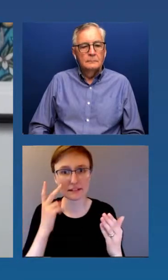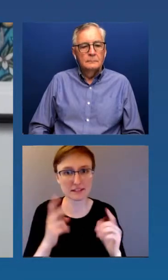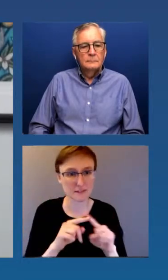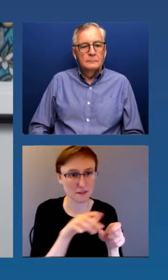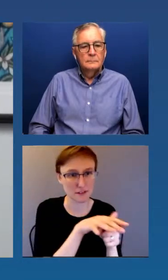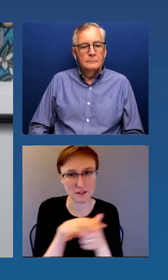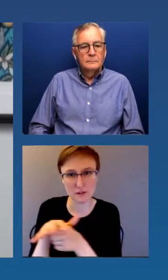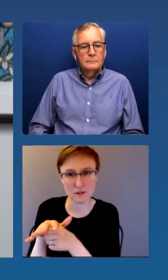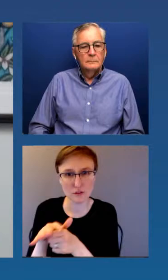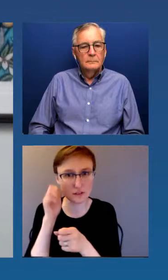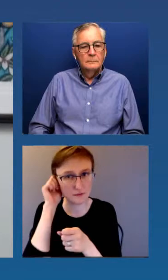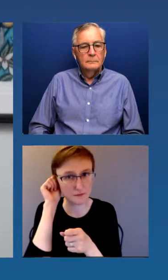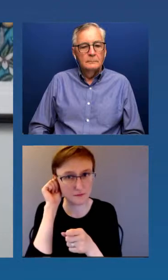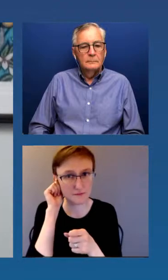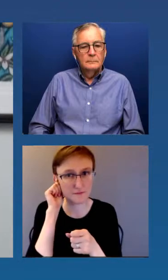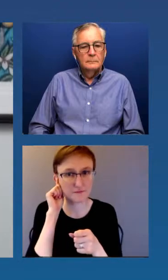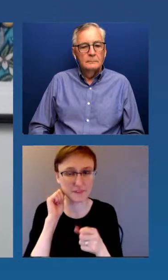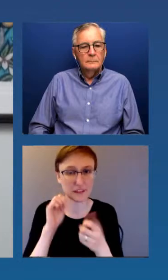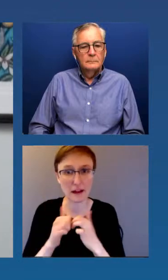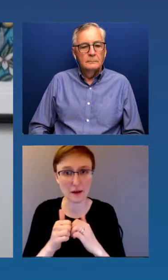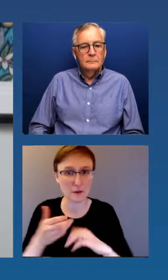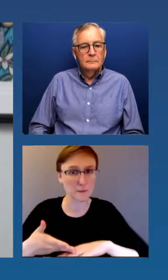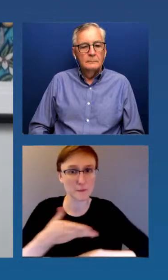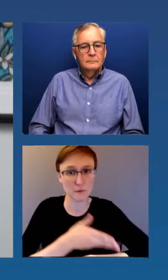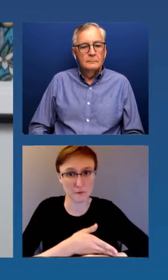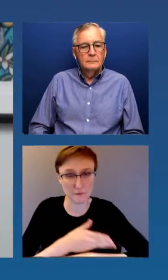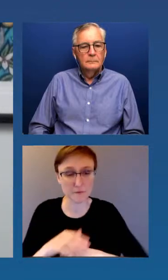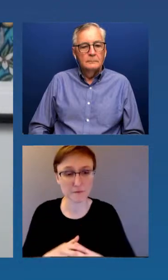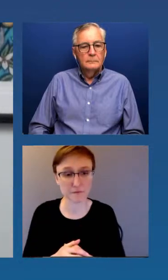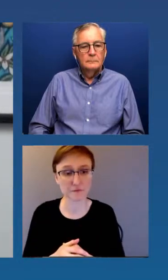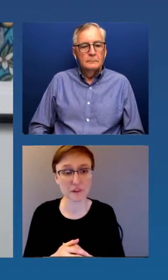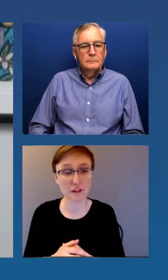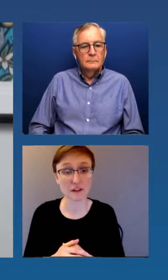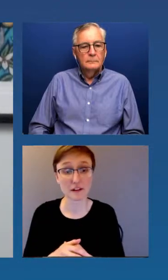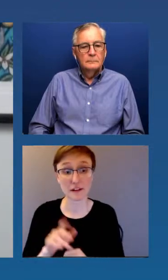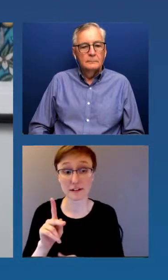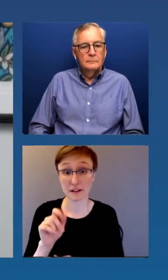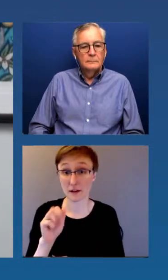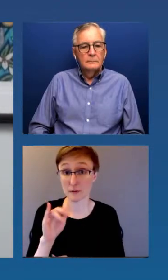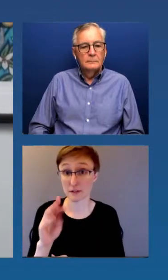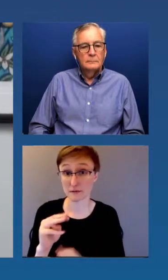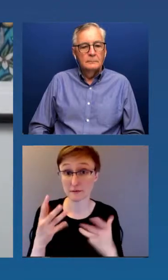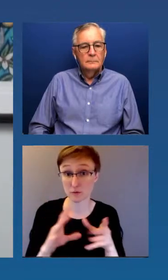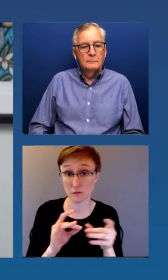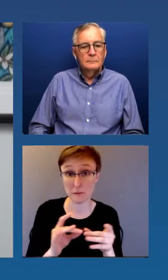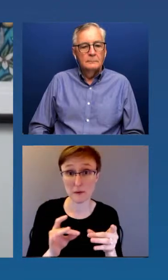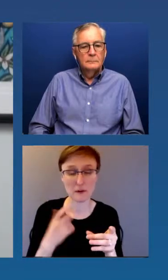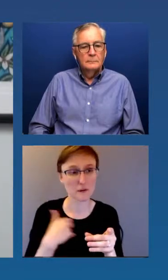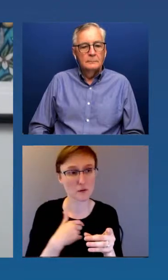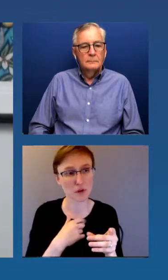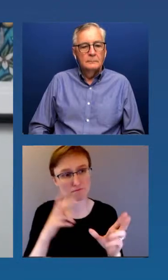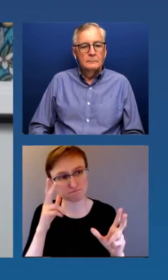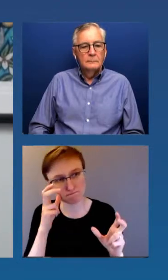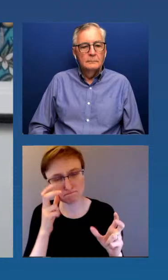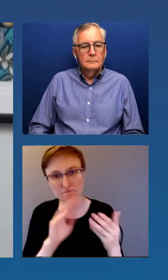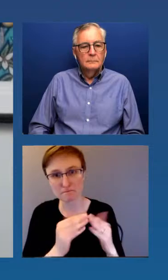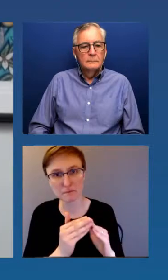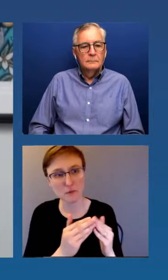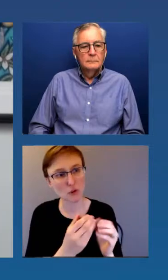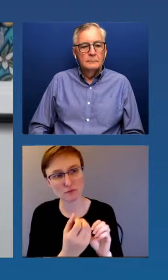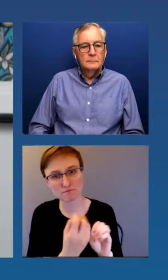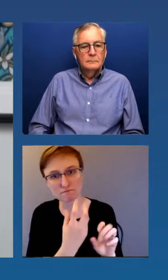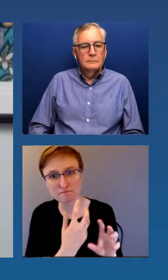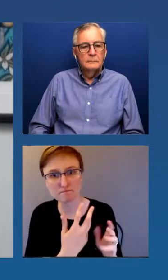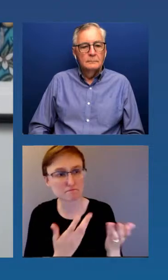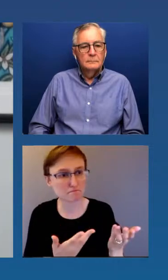what more could be done. As Kareem said, getting input from communities about what was effective, what would make a difference,